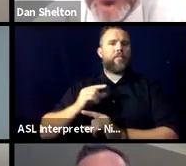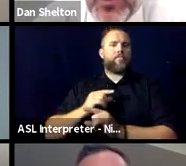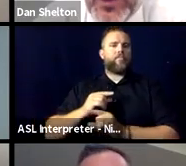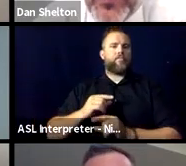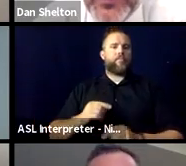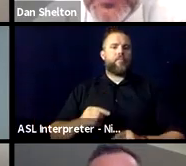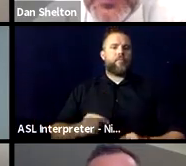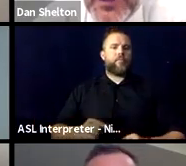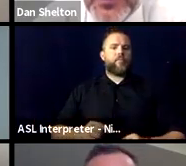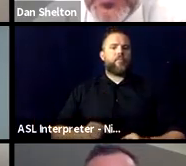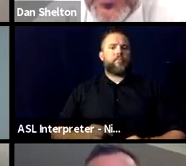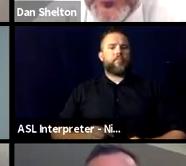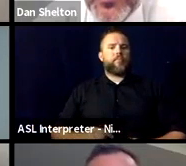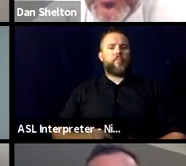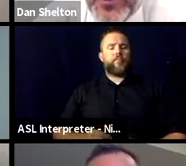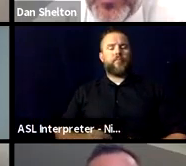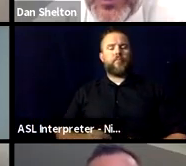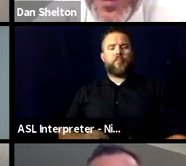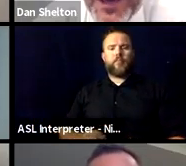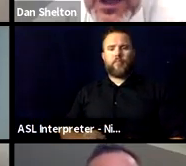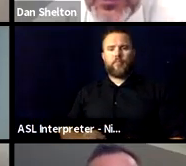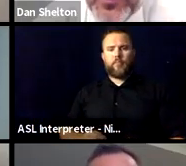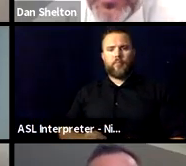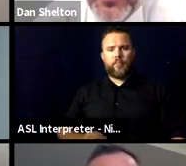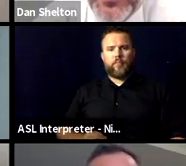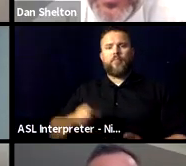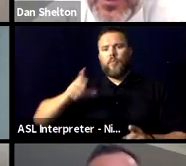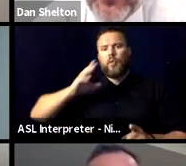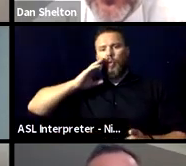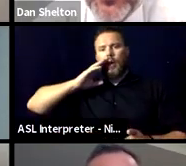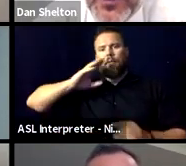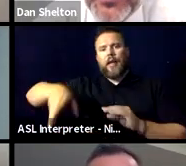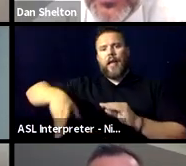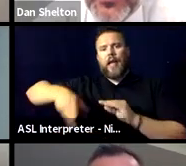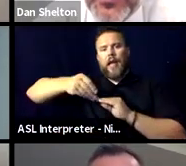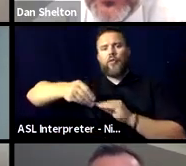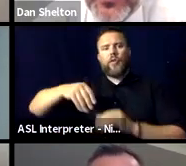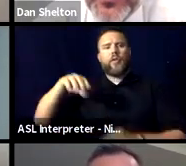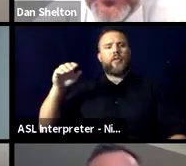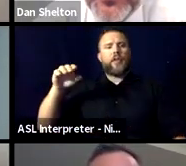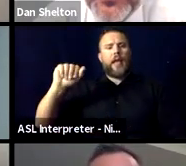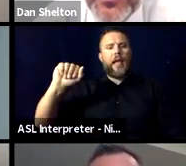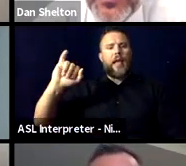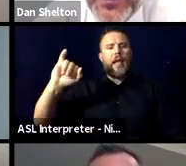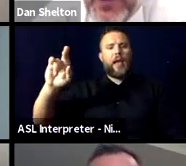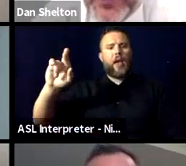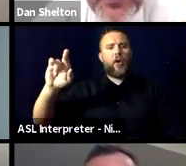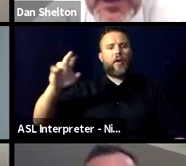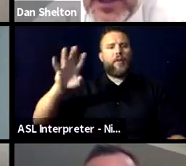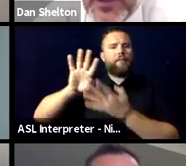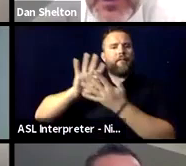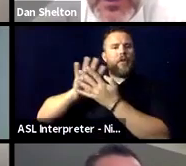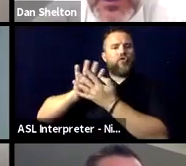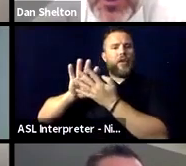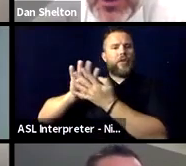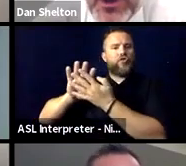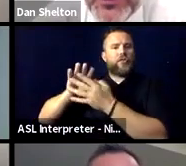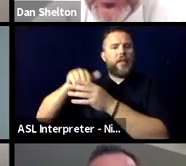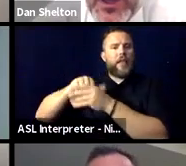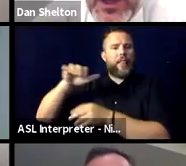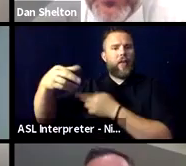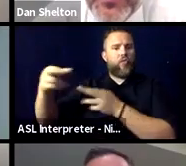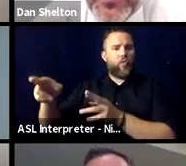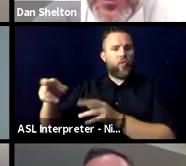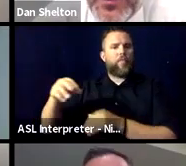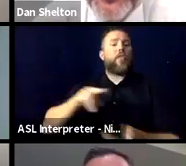in each one of those isolation rooms, so that there'll be extra air filtration in those rooms. And obviously, our